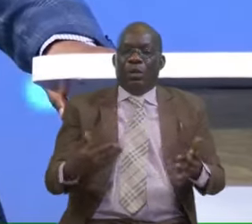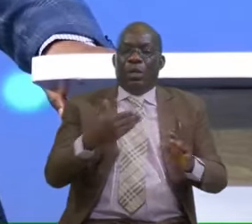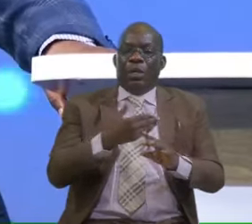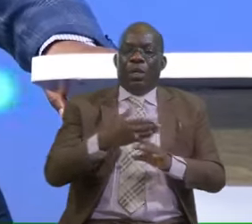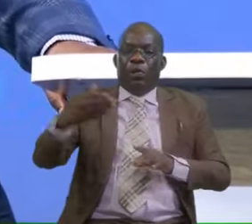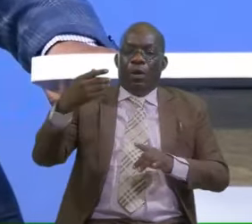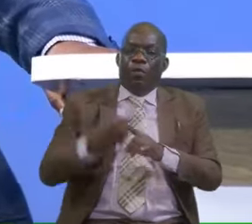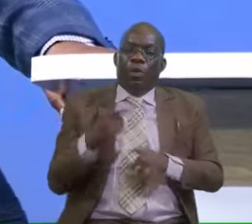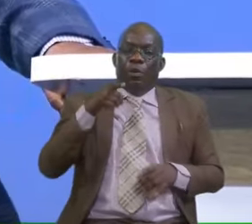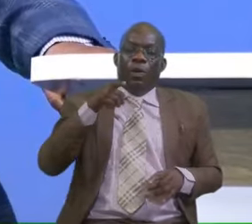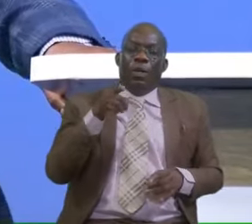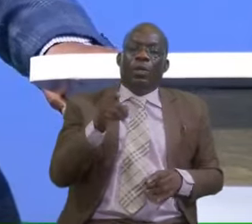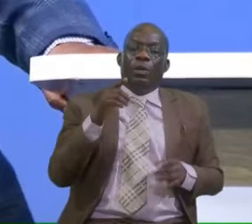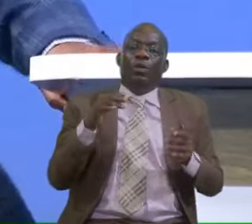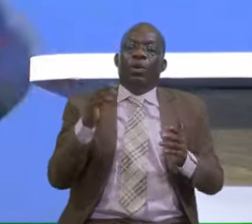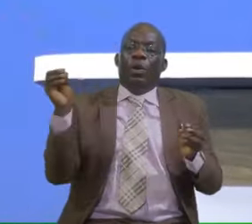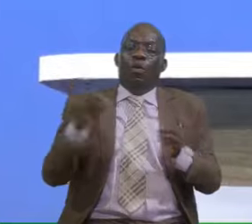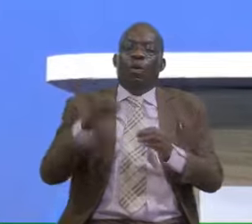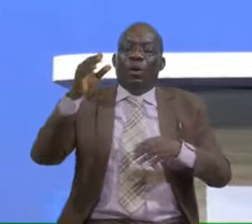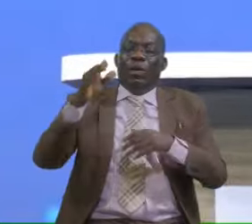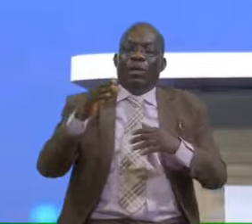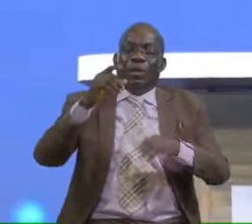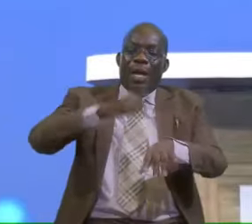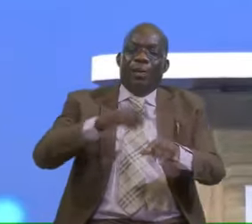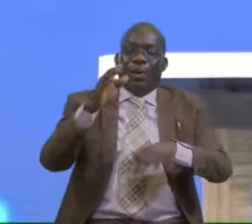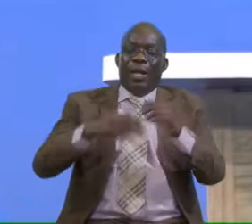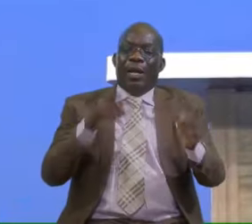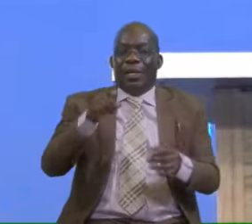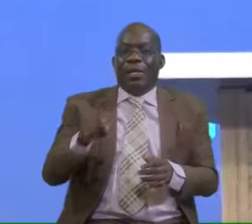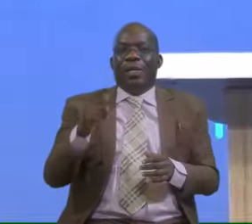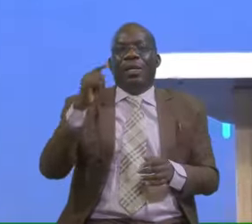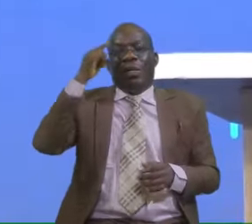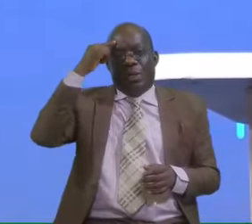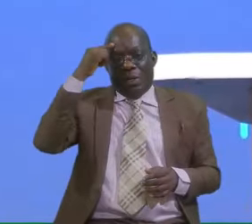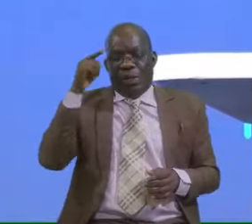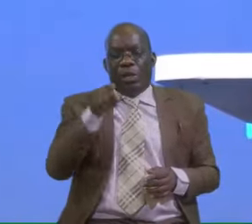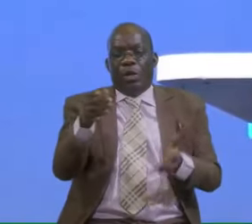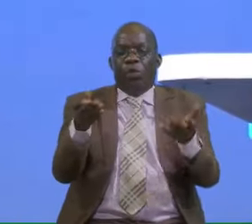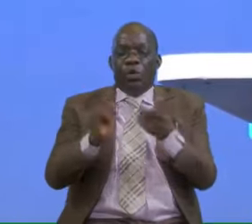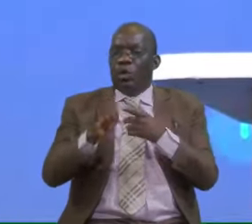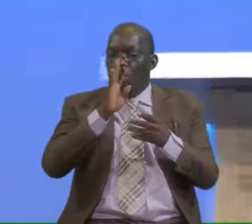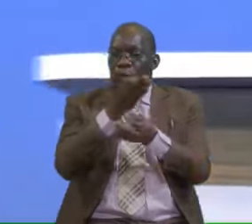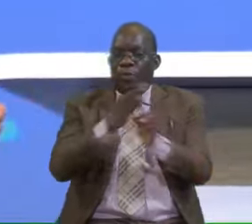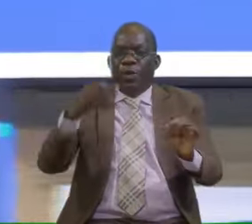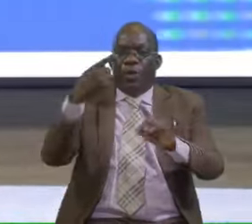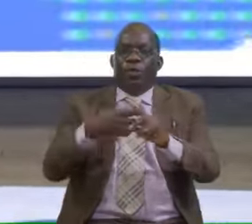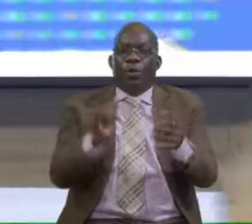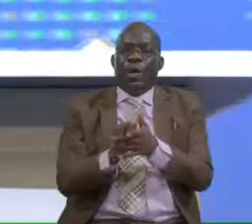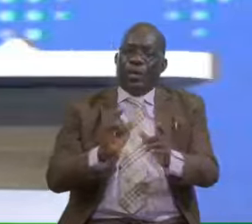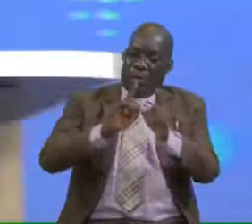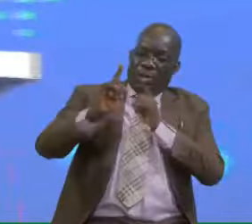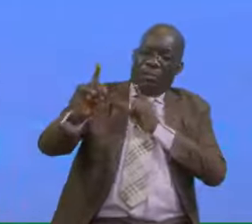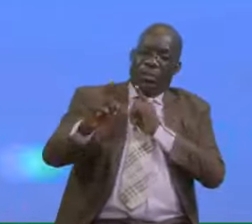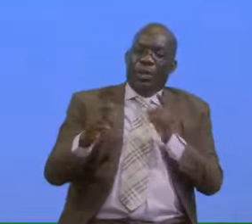more times than he thought, he wants to be free from that animosity, and